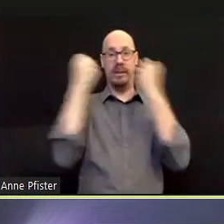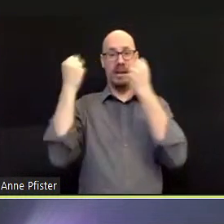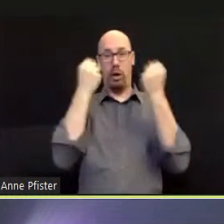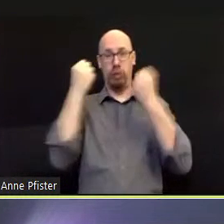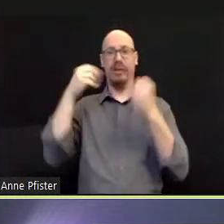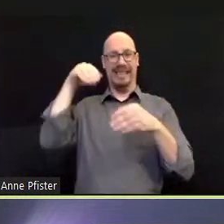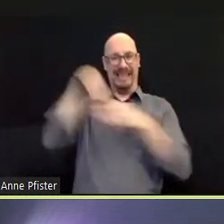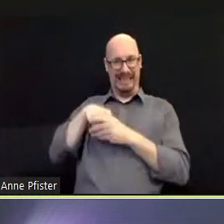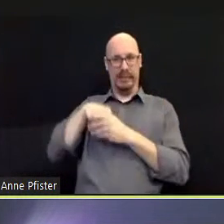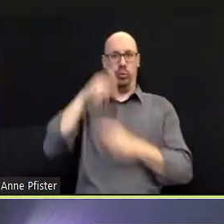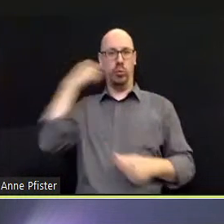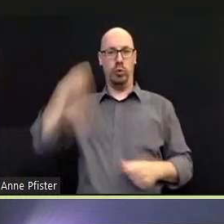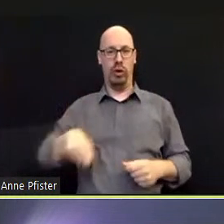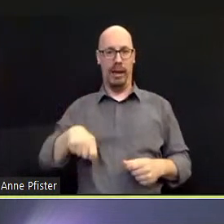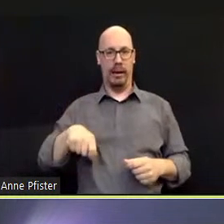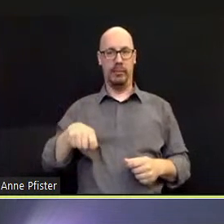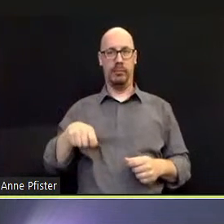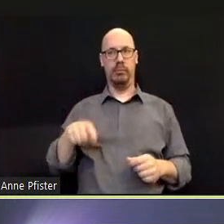Ukraine.